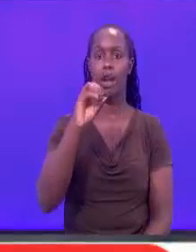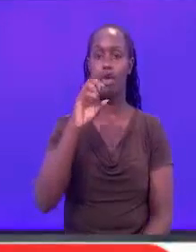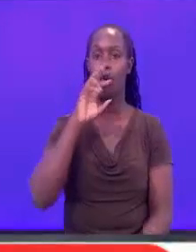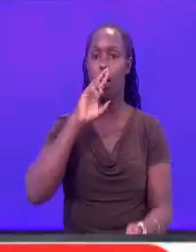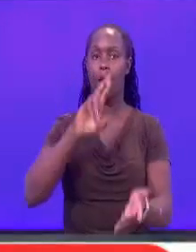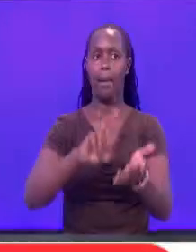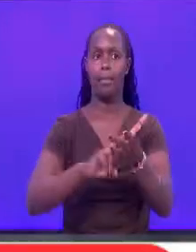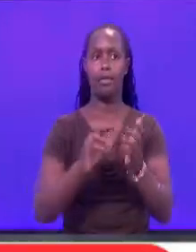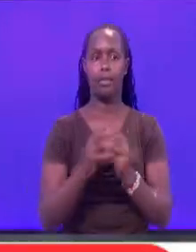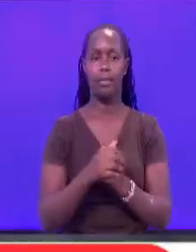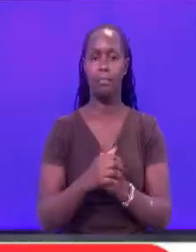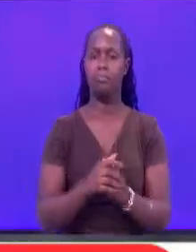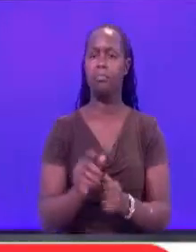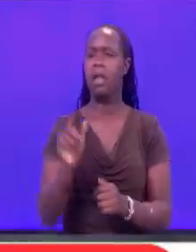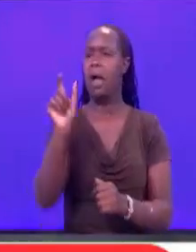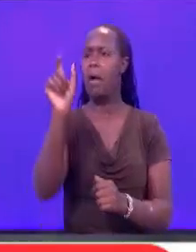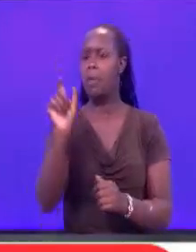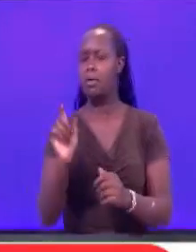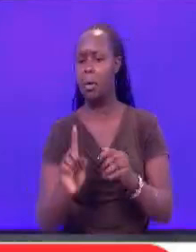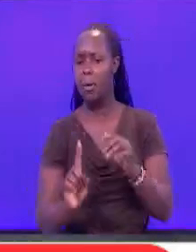Mtu anajitokeza